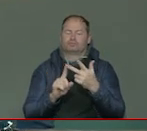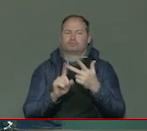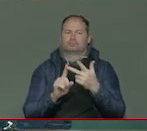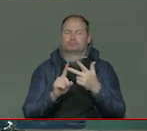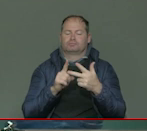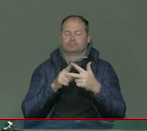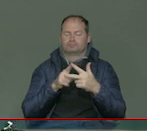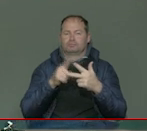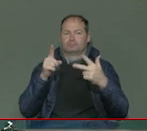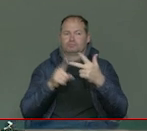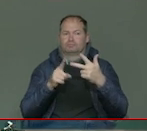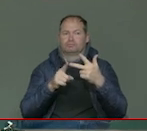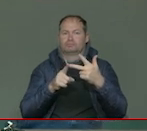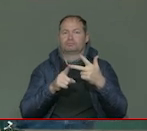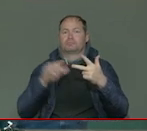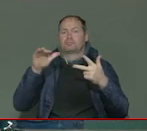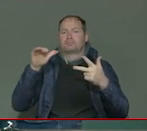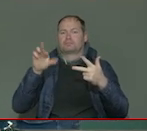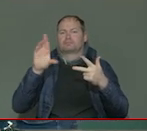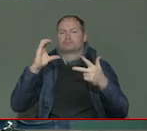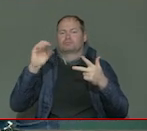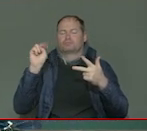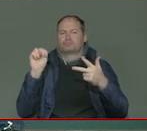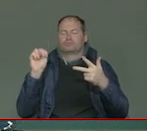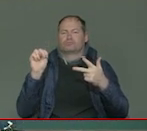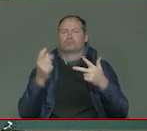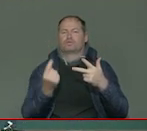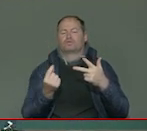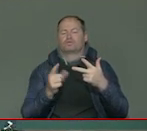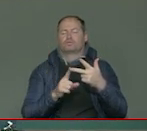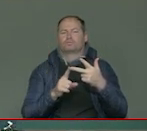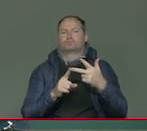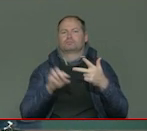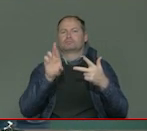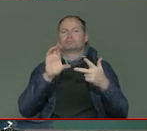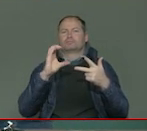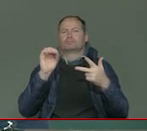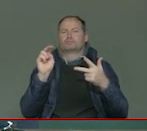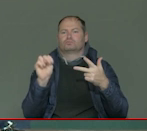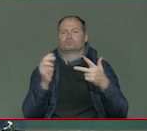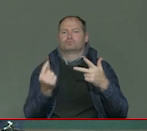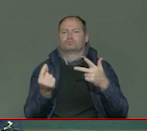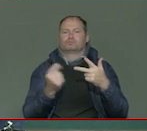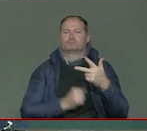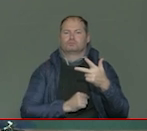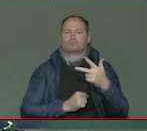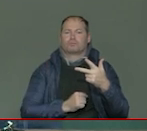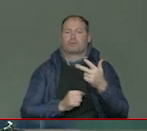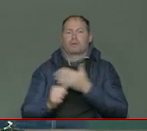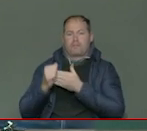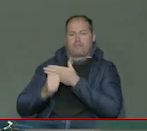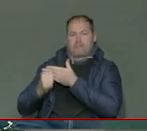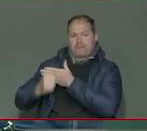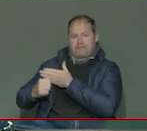bank reconciliation statement. Now they give you the previous month's